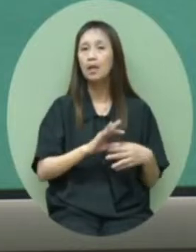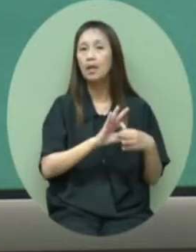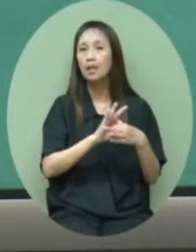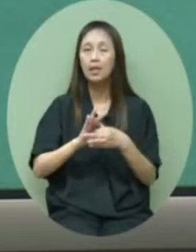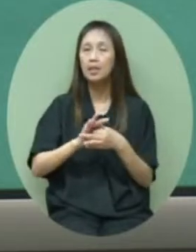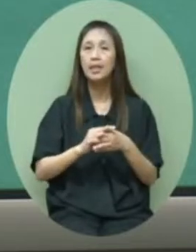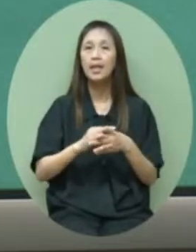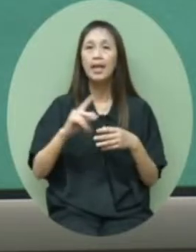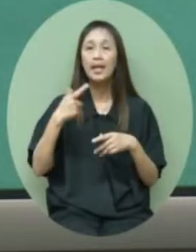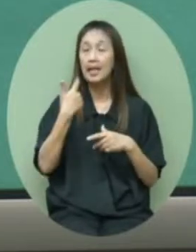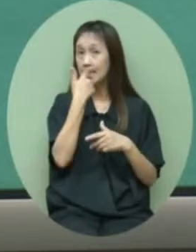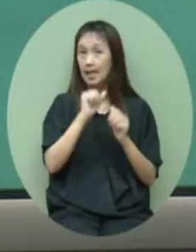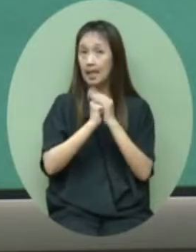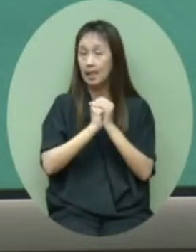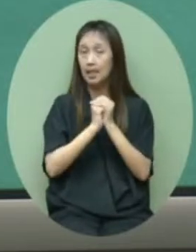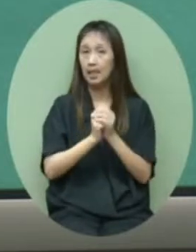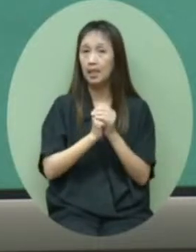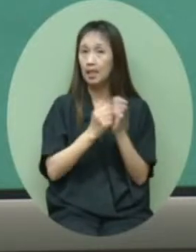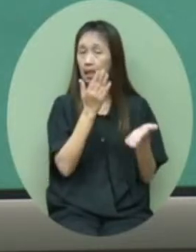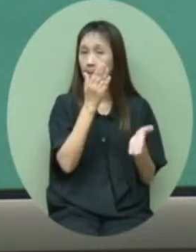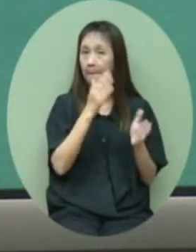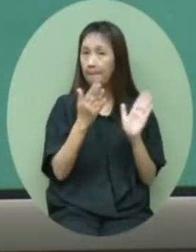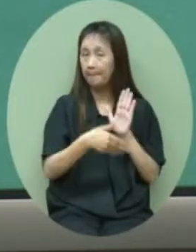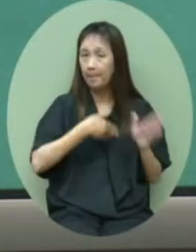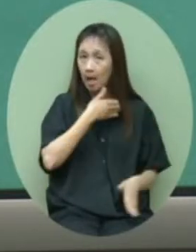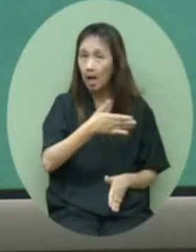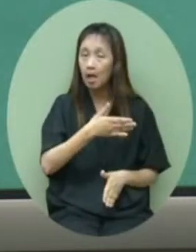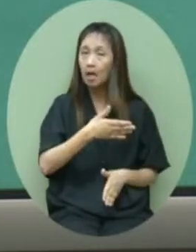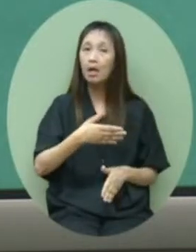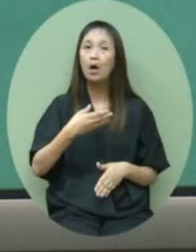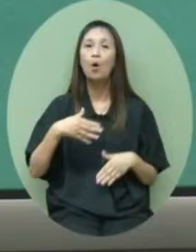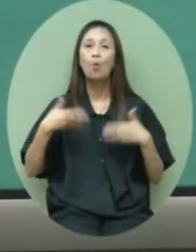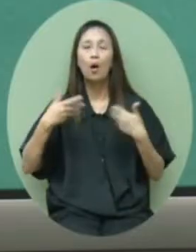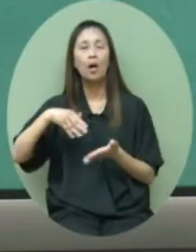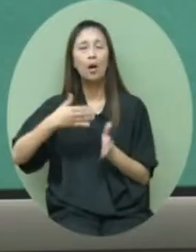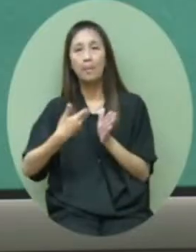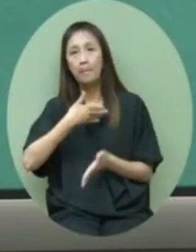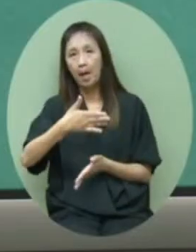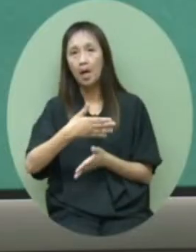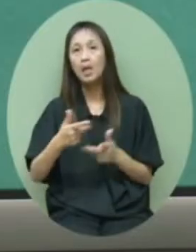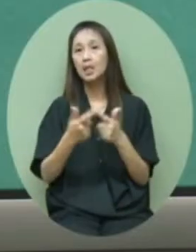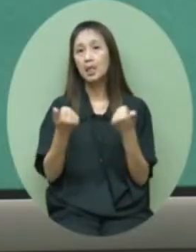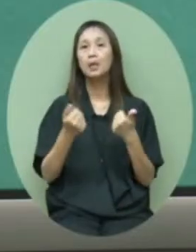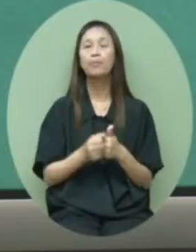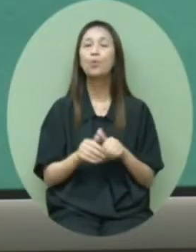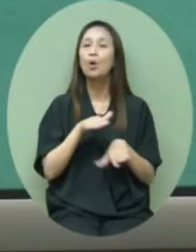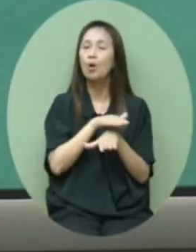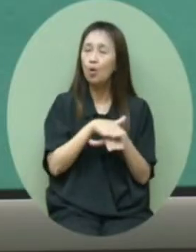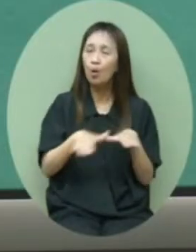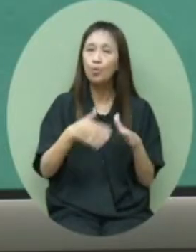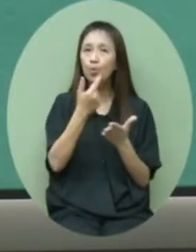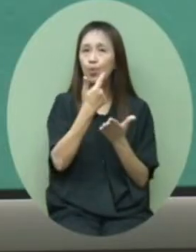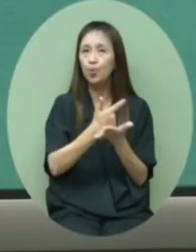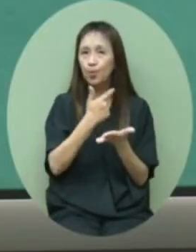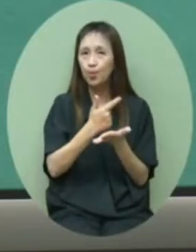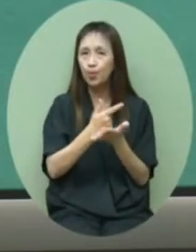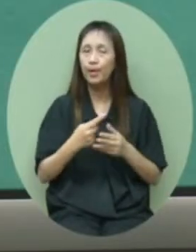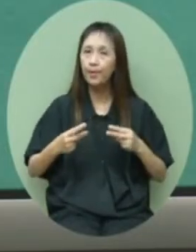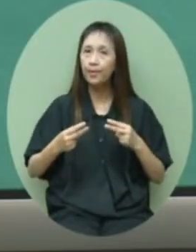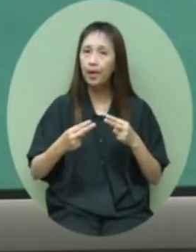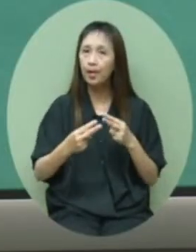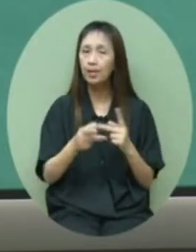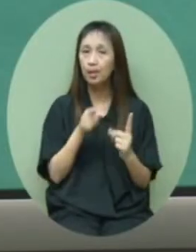relation to hiring venues and the issuing of permits and licenses, the same will apply. And that includes